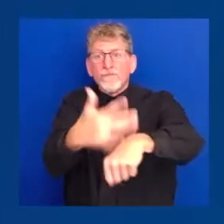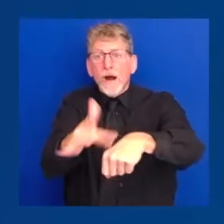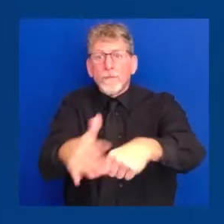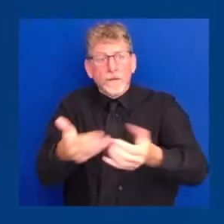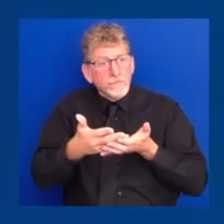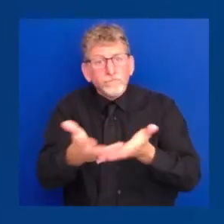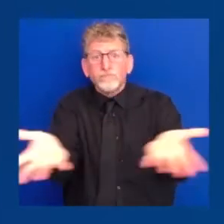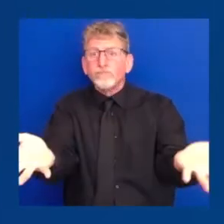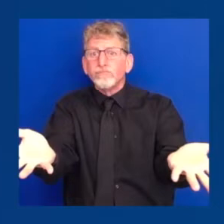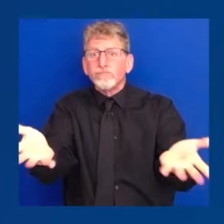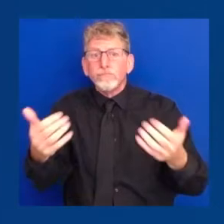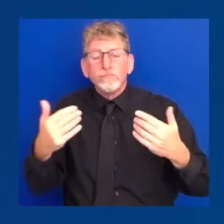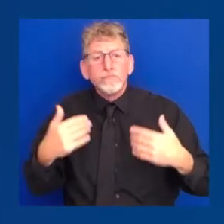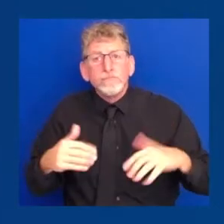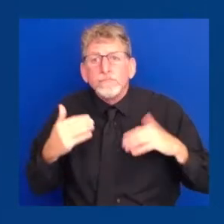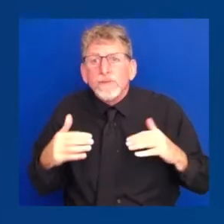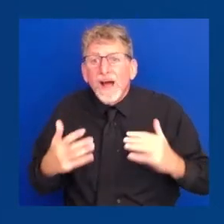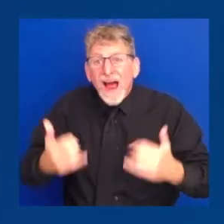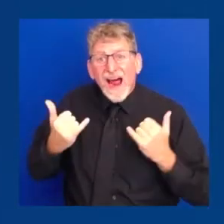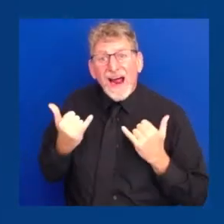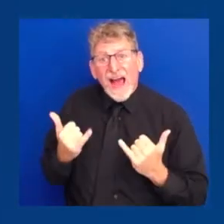will make sure that's always the case.